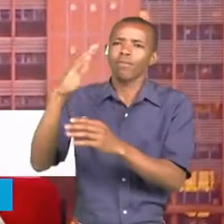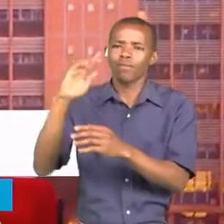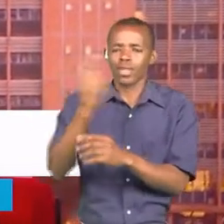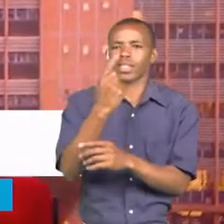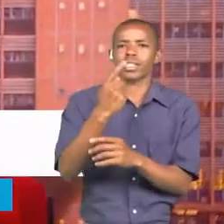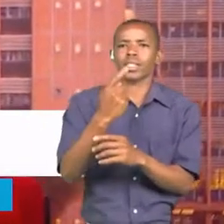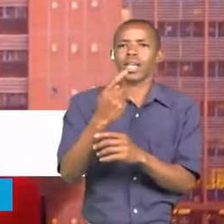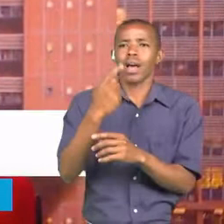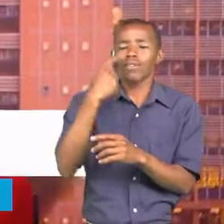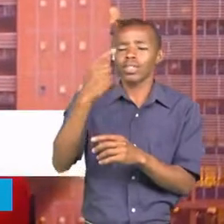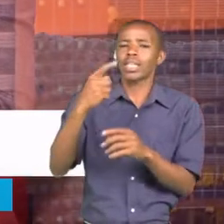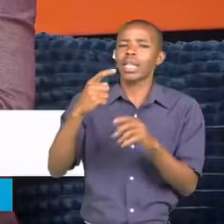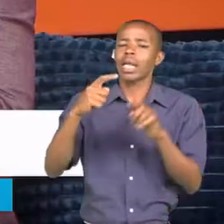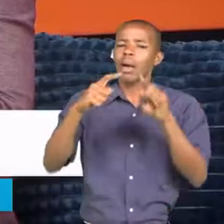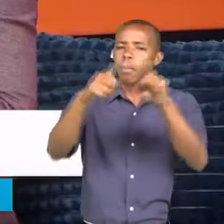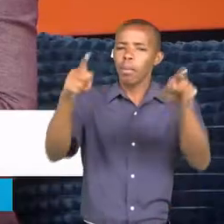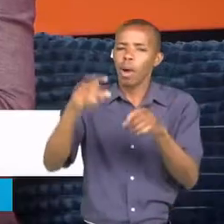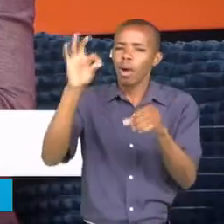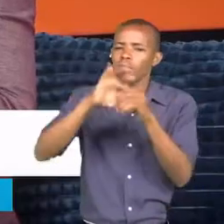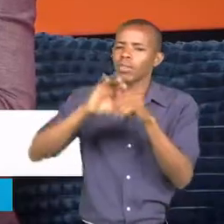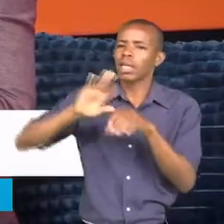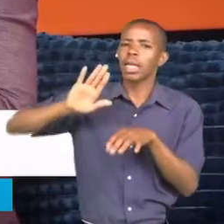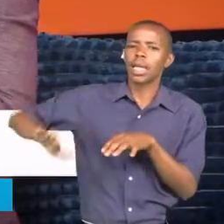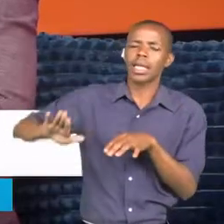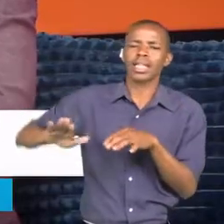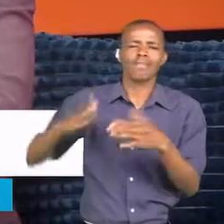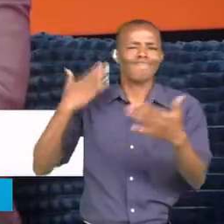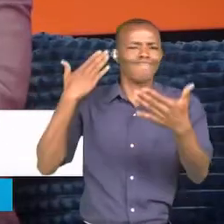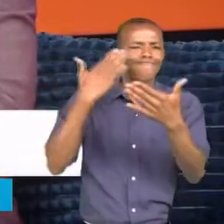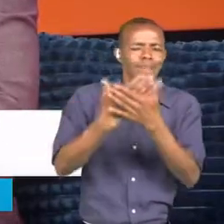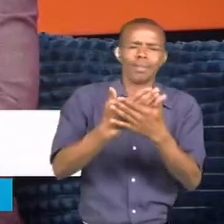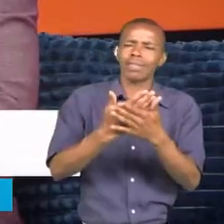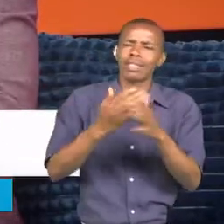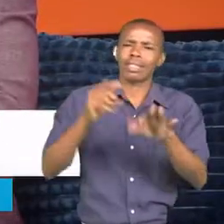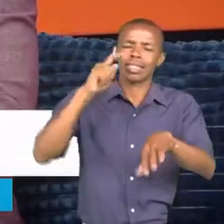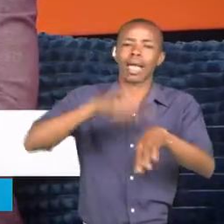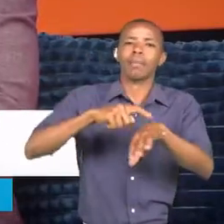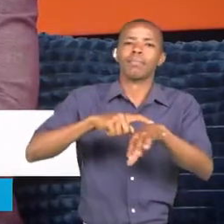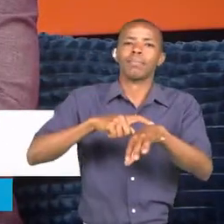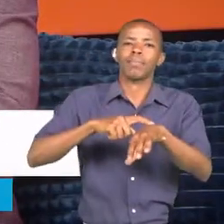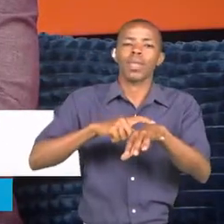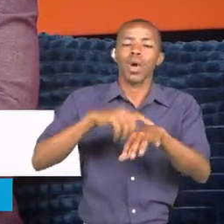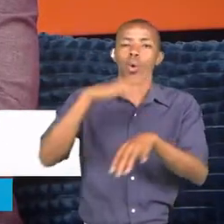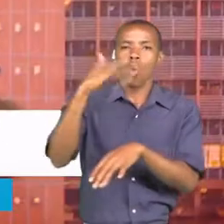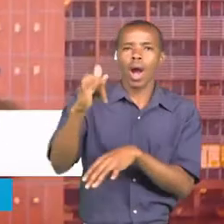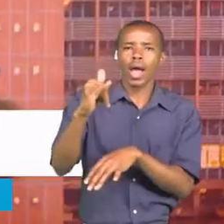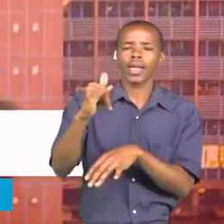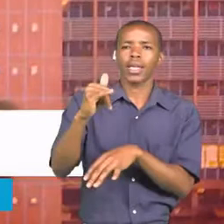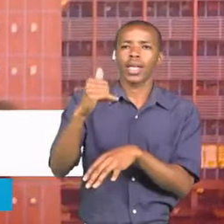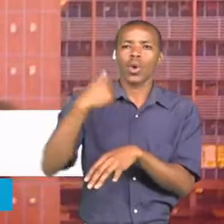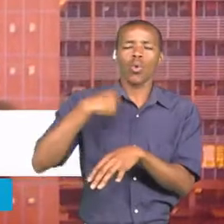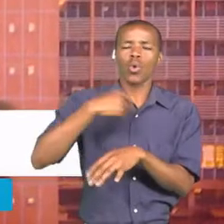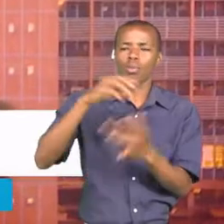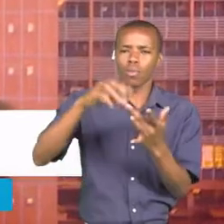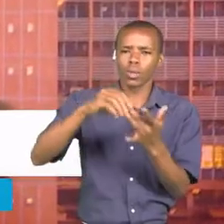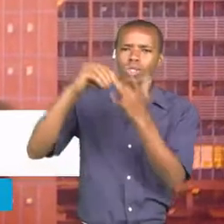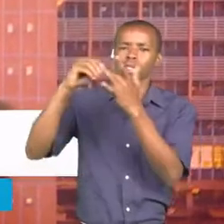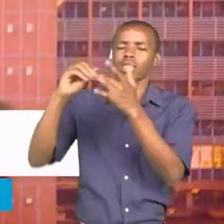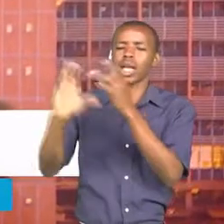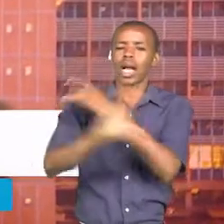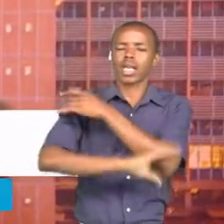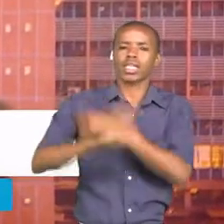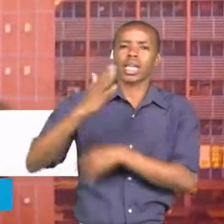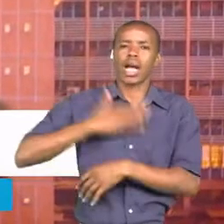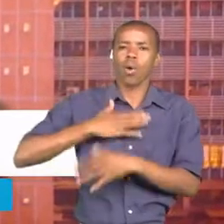boxes delayed? They don't delay. They arrive on time. Okay. Simply because of what we prioritize in this country.